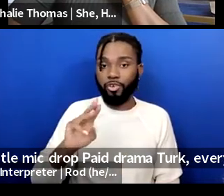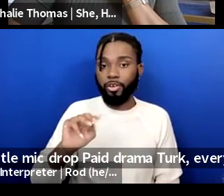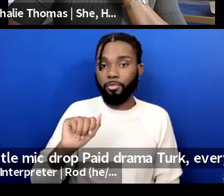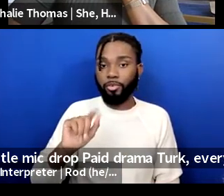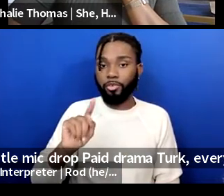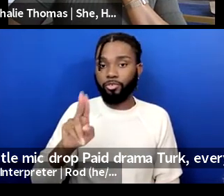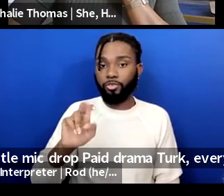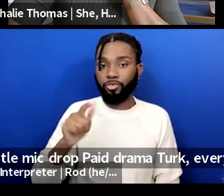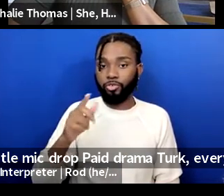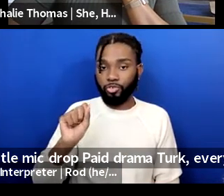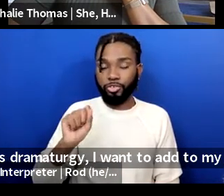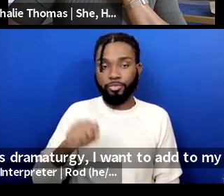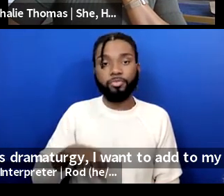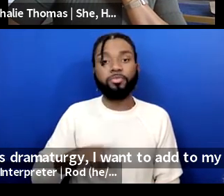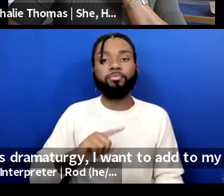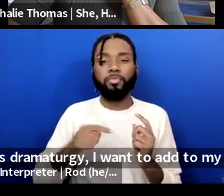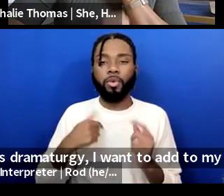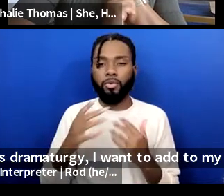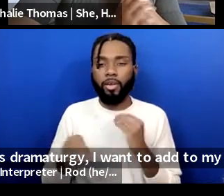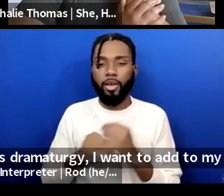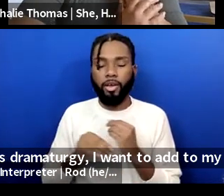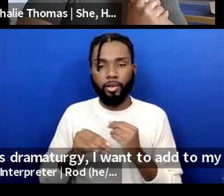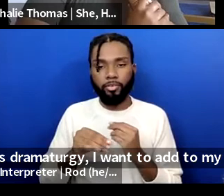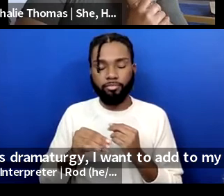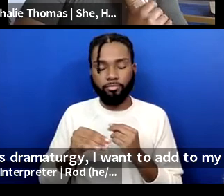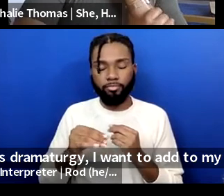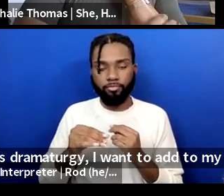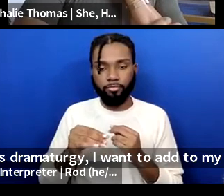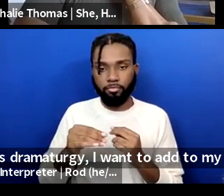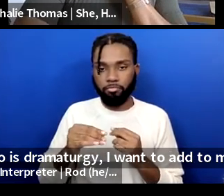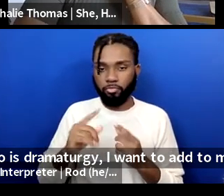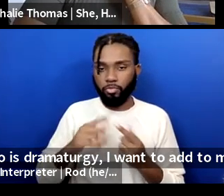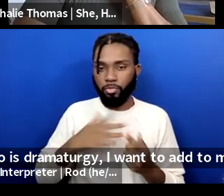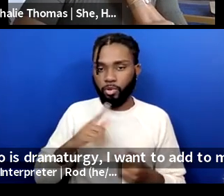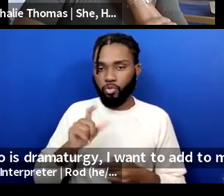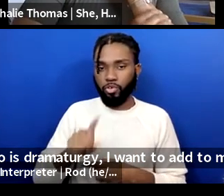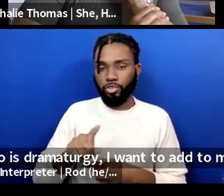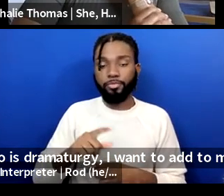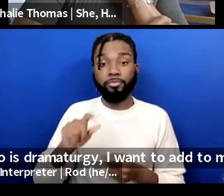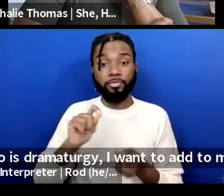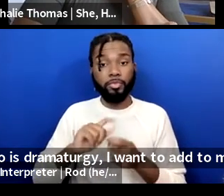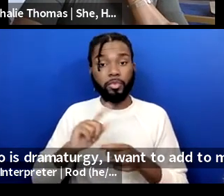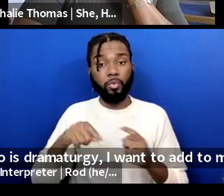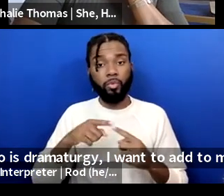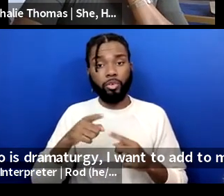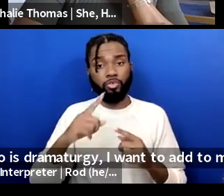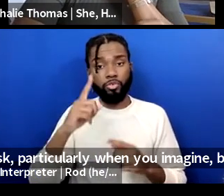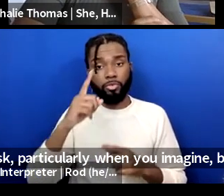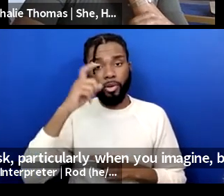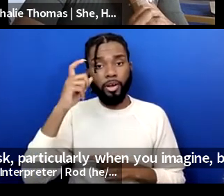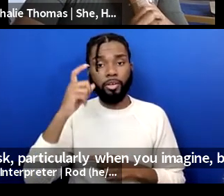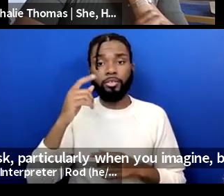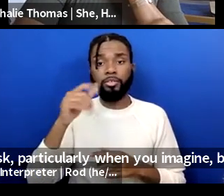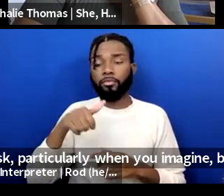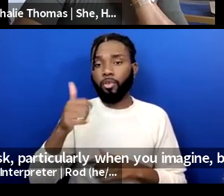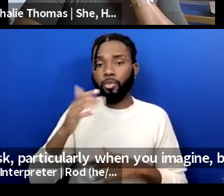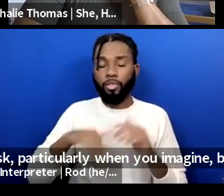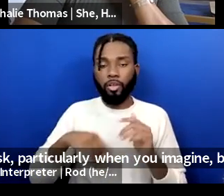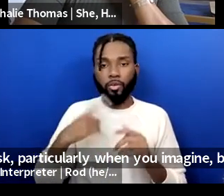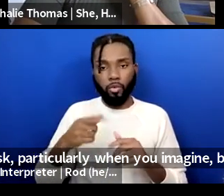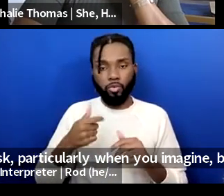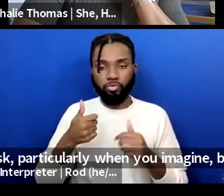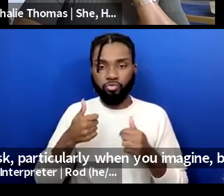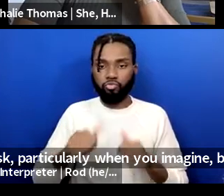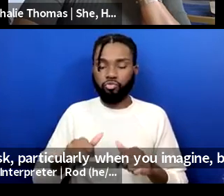I want to add to my question and just ask particularly when you imagine beyond constantly needing to prove